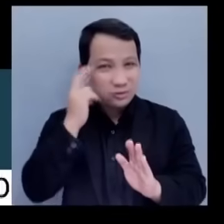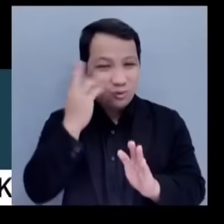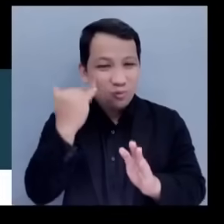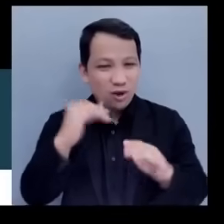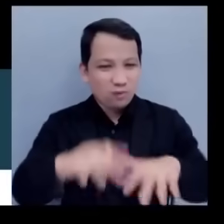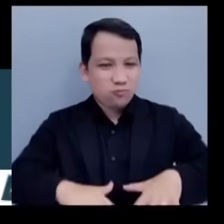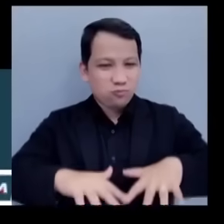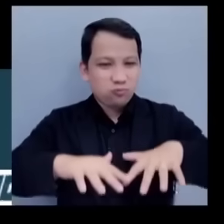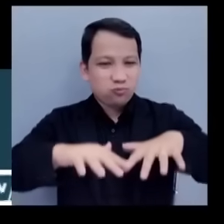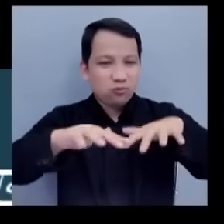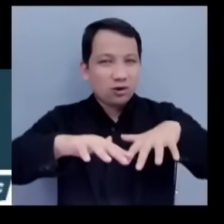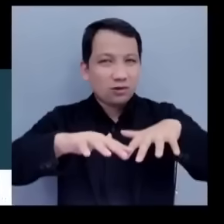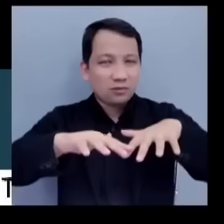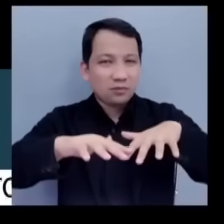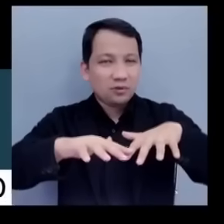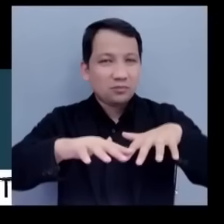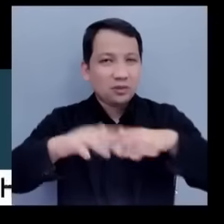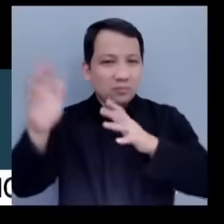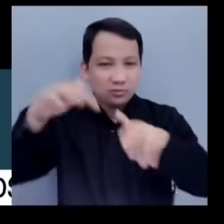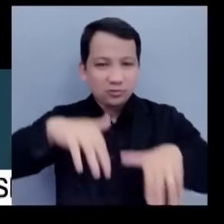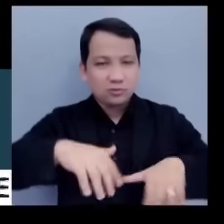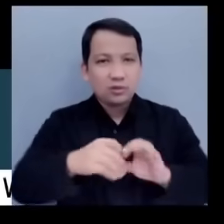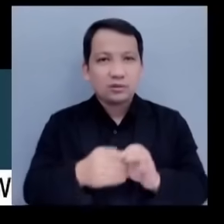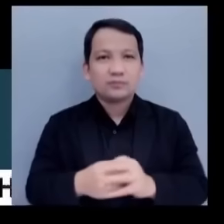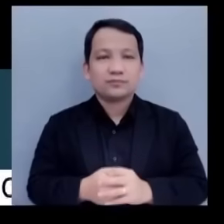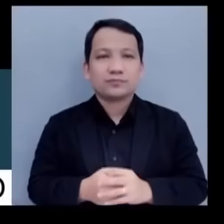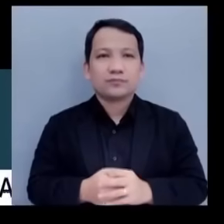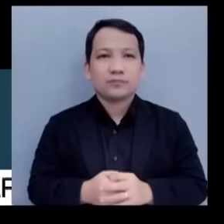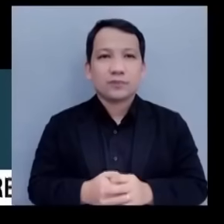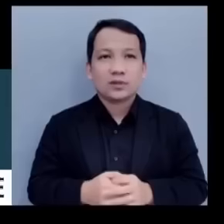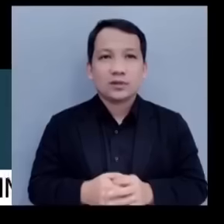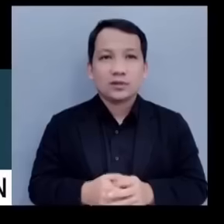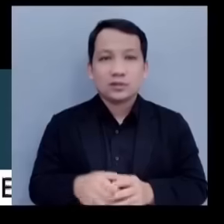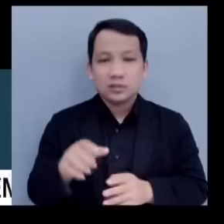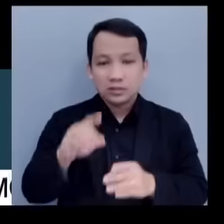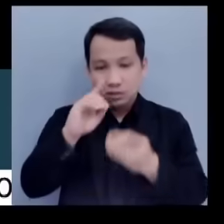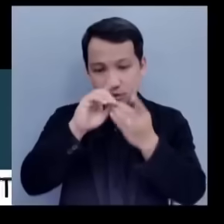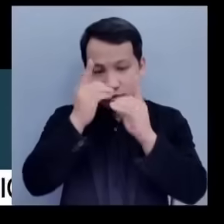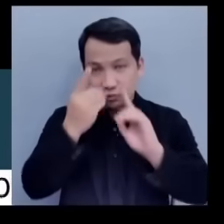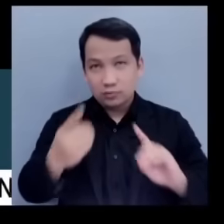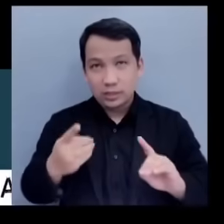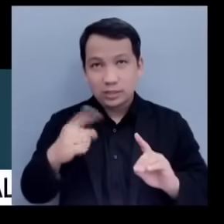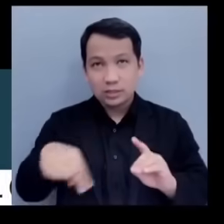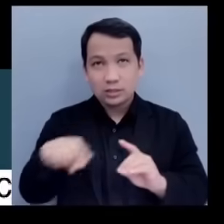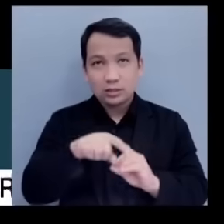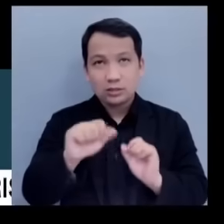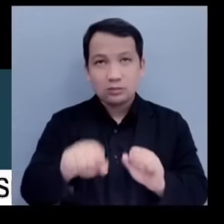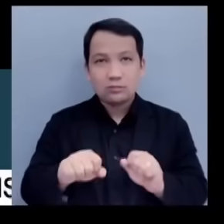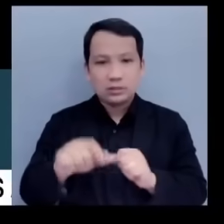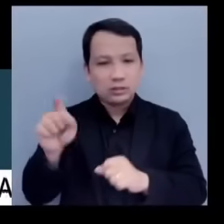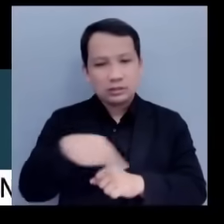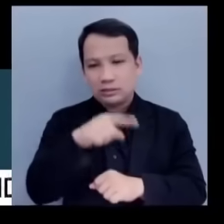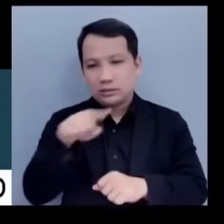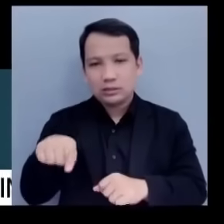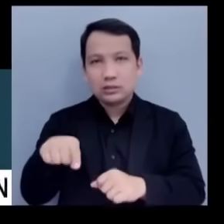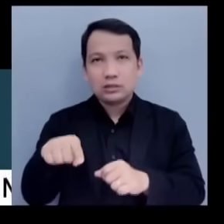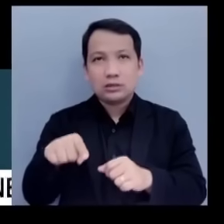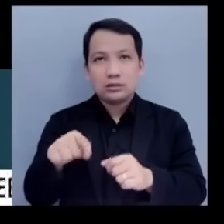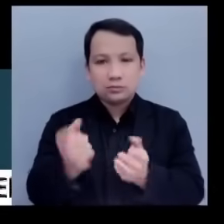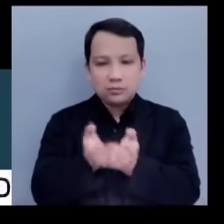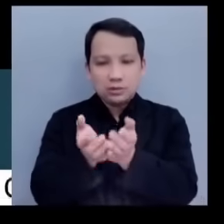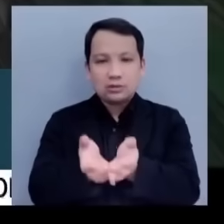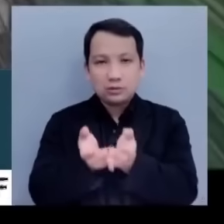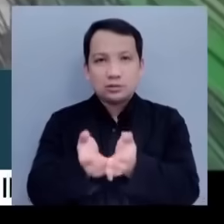downtown area. Over in Sikihor, two trips in Dumaguete City, Negros Oriental were cancelled by the Philippine Coast Guard due to